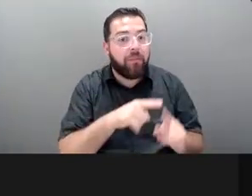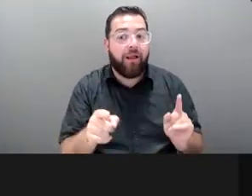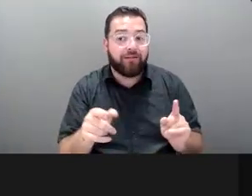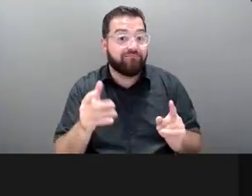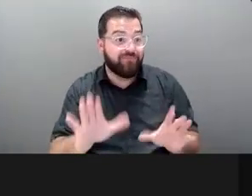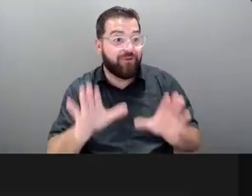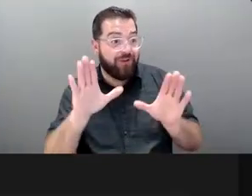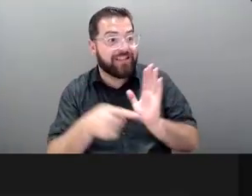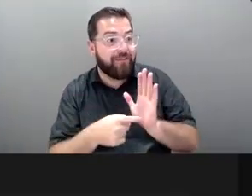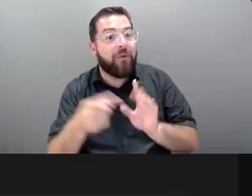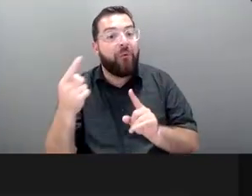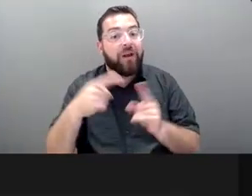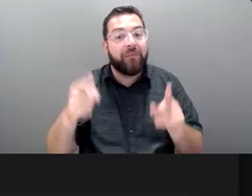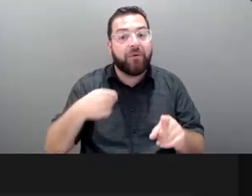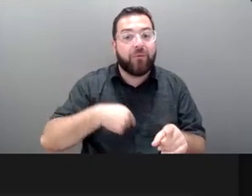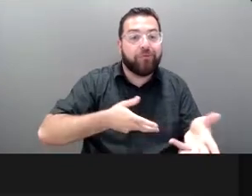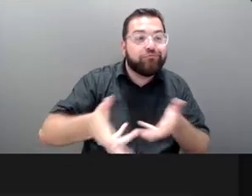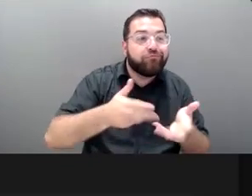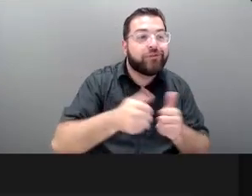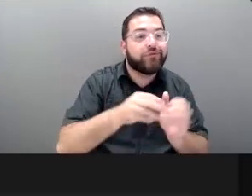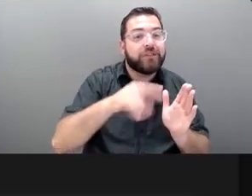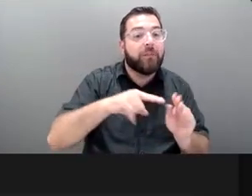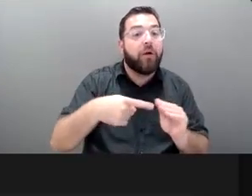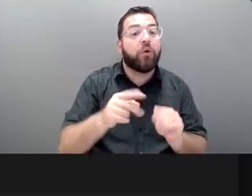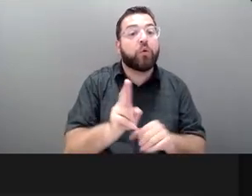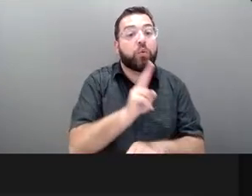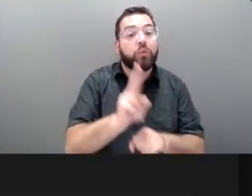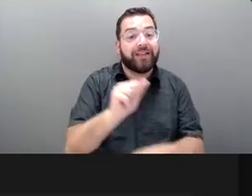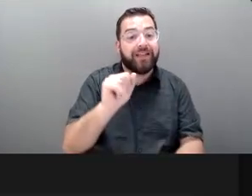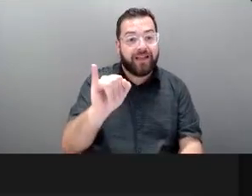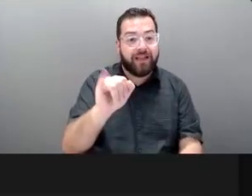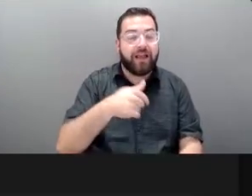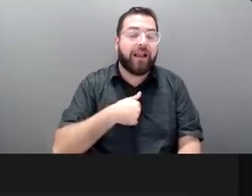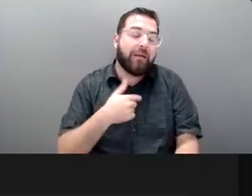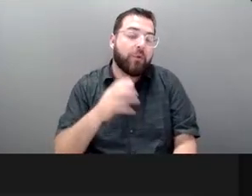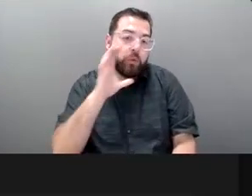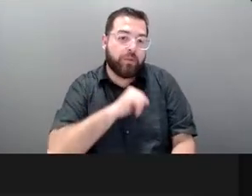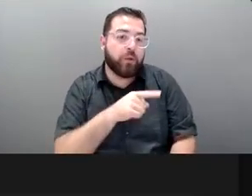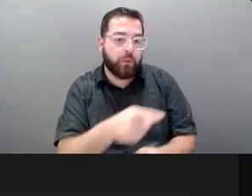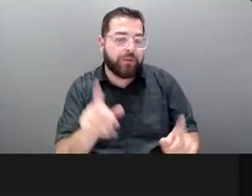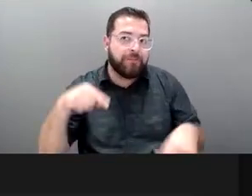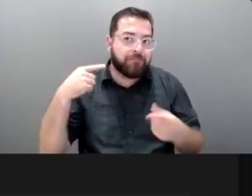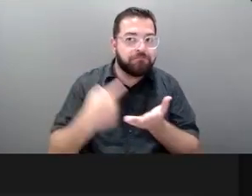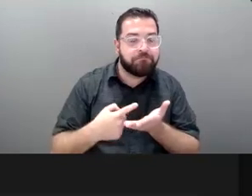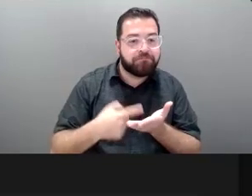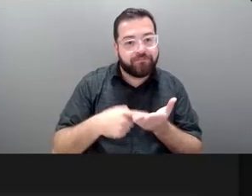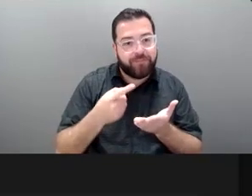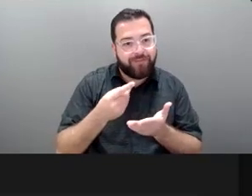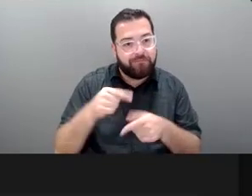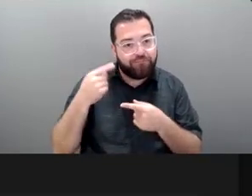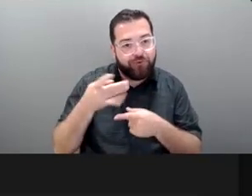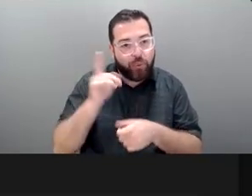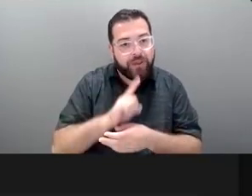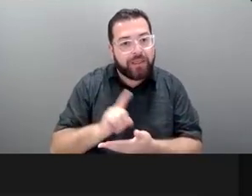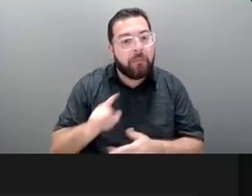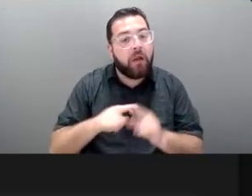example of when we talk to students about using AI. And I imagine you've been talking about this in the last couple of weeks, but often when we